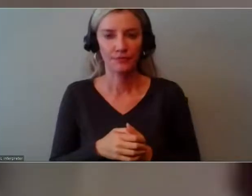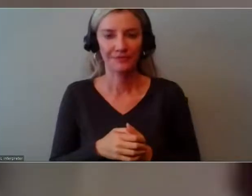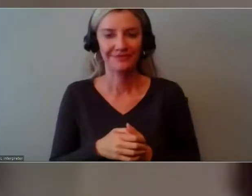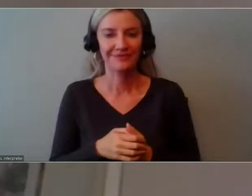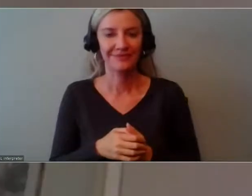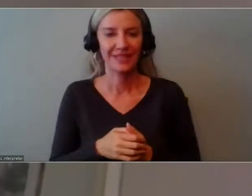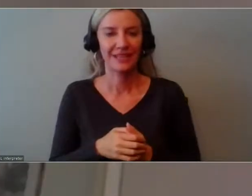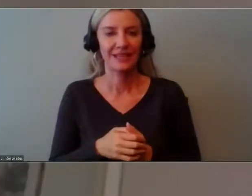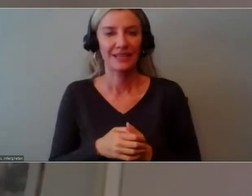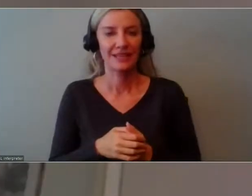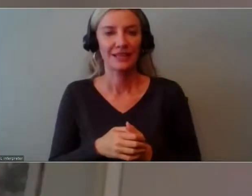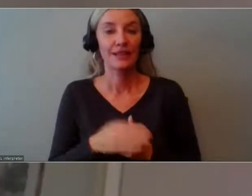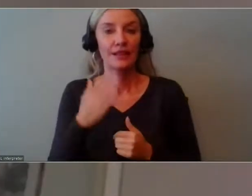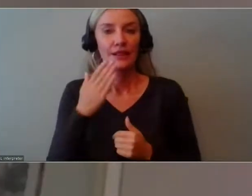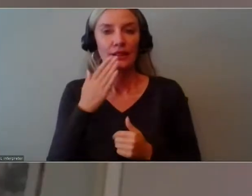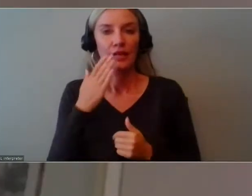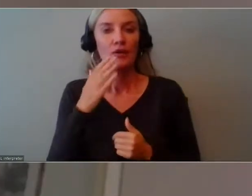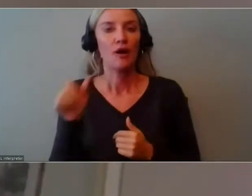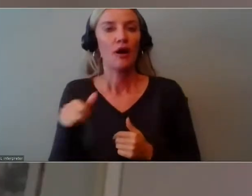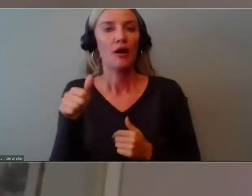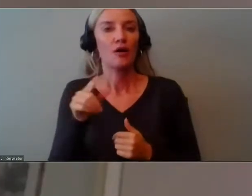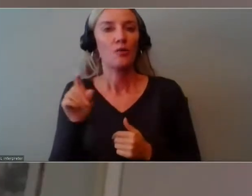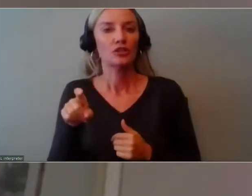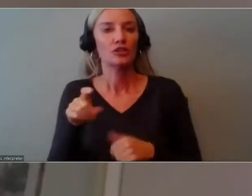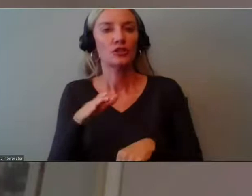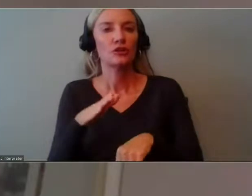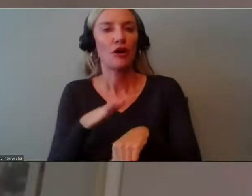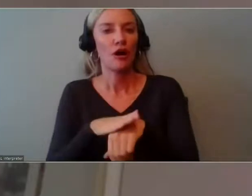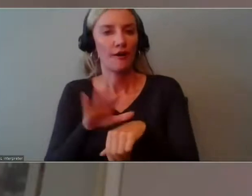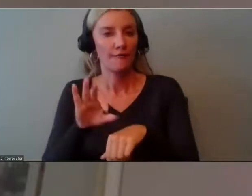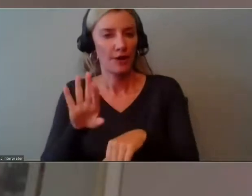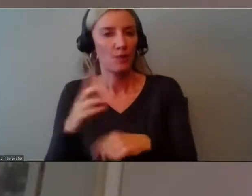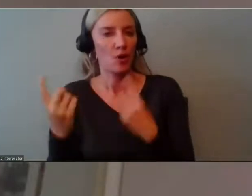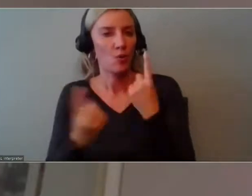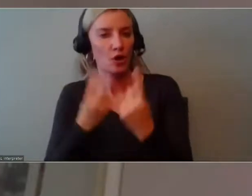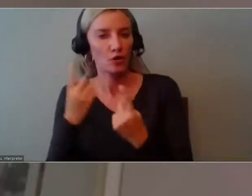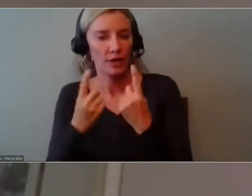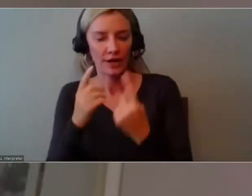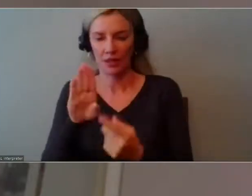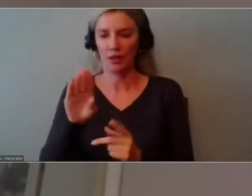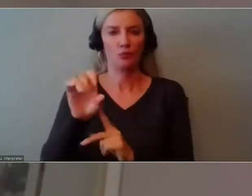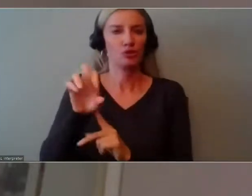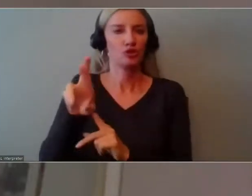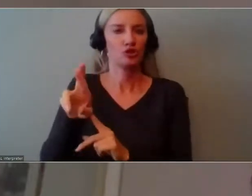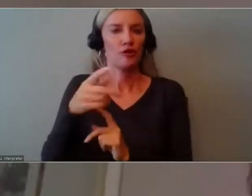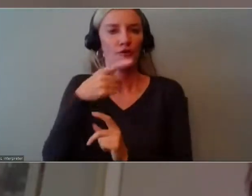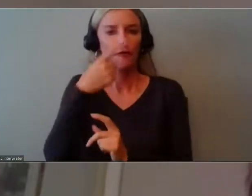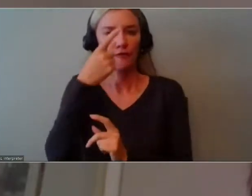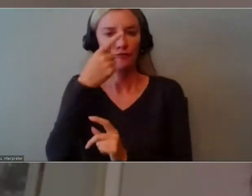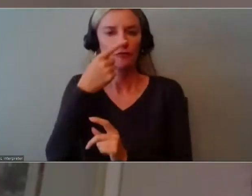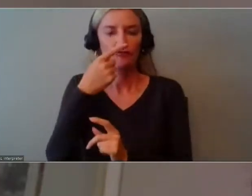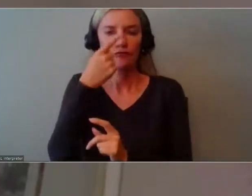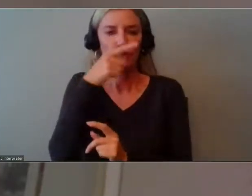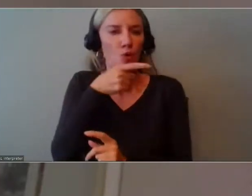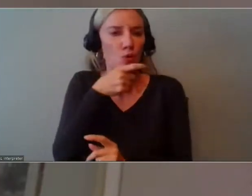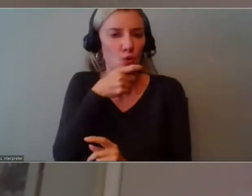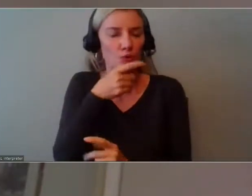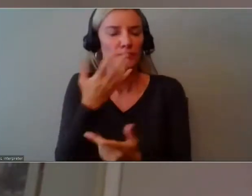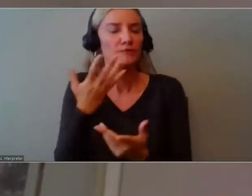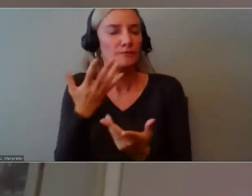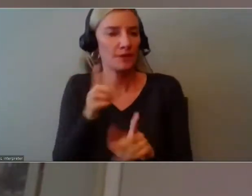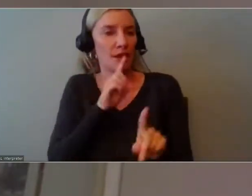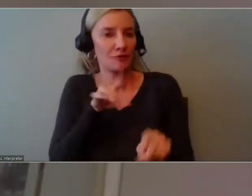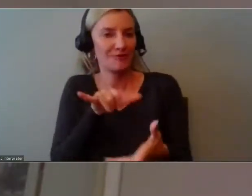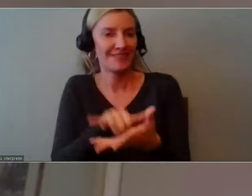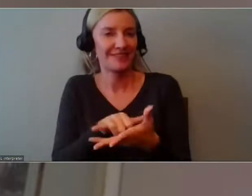Thank you. And this is great because there was a question on Facebook wondering who are the boosters for? So it looks like we've answered that one. Good. So another